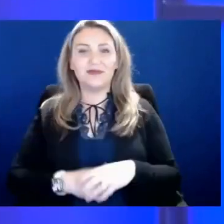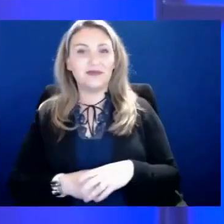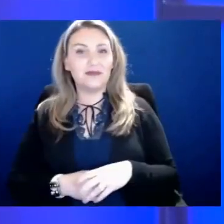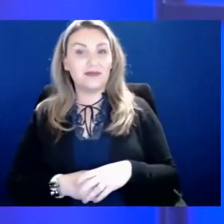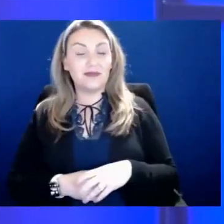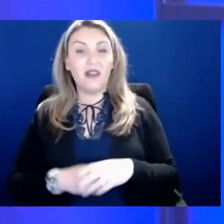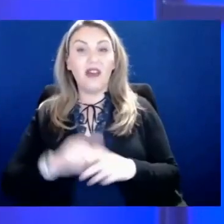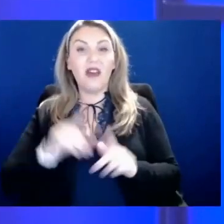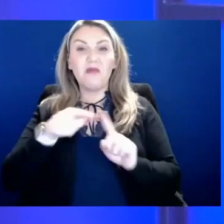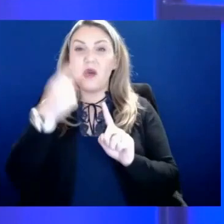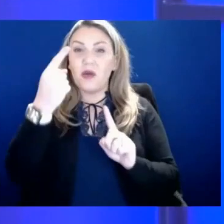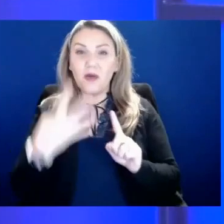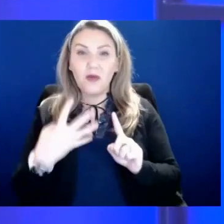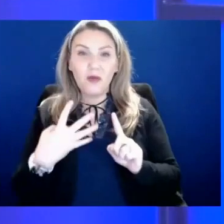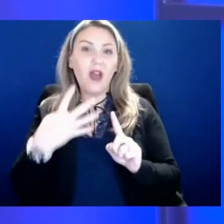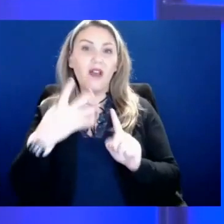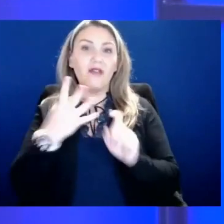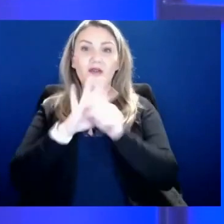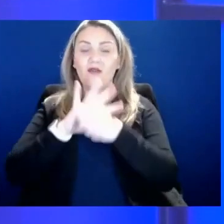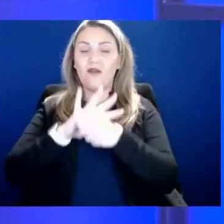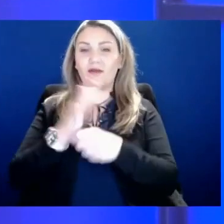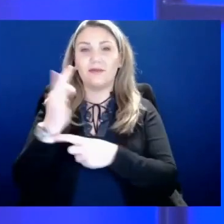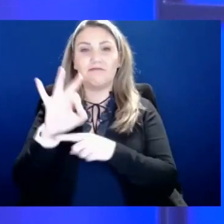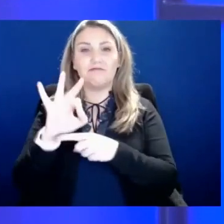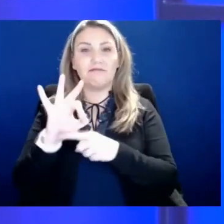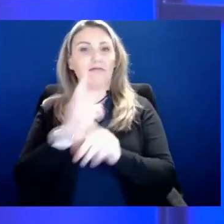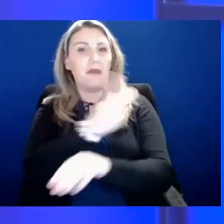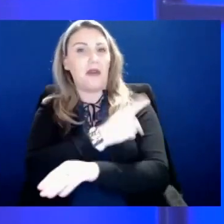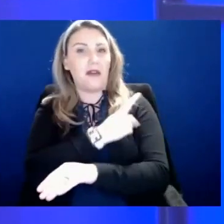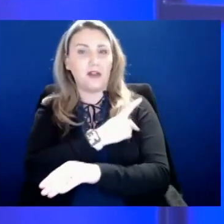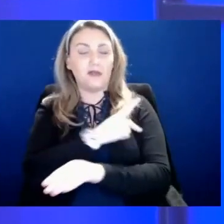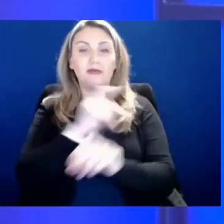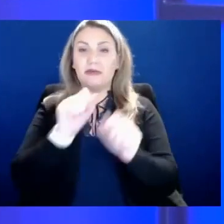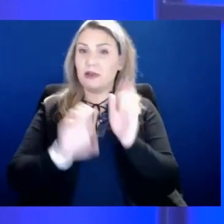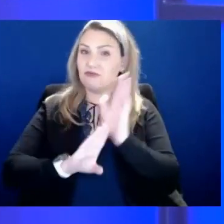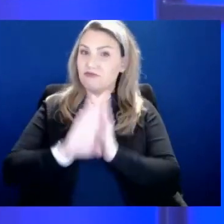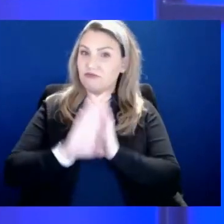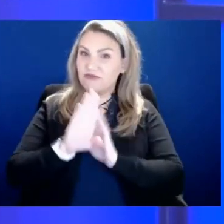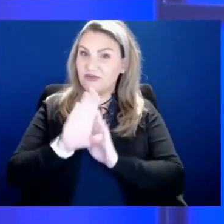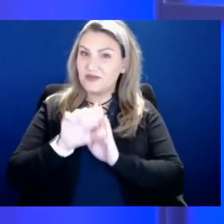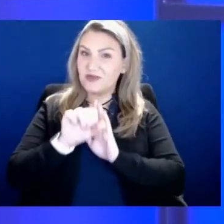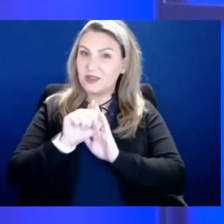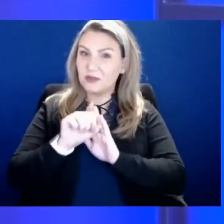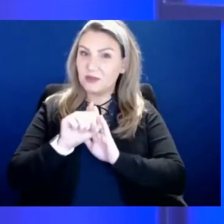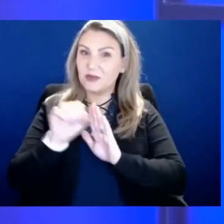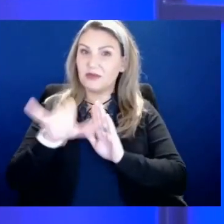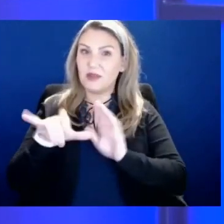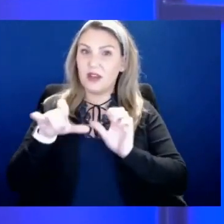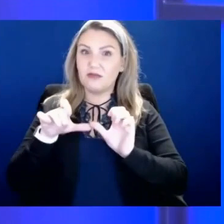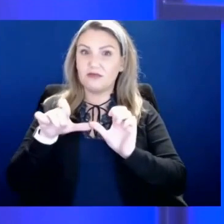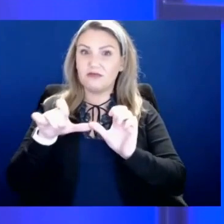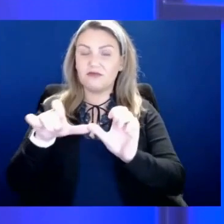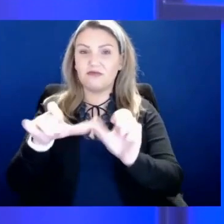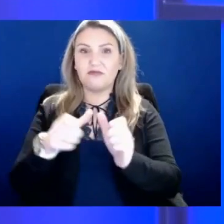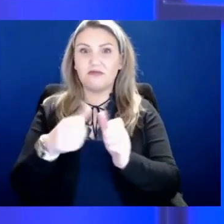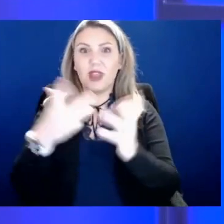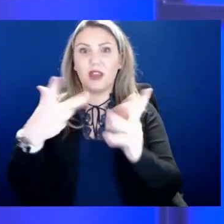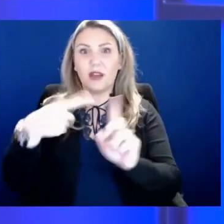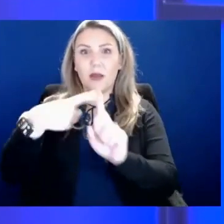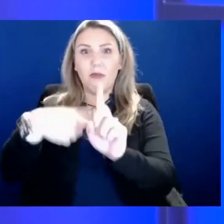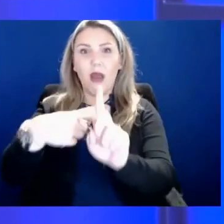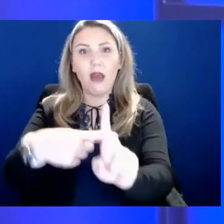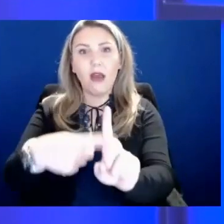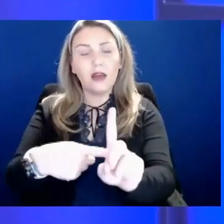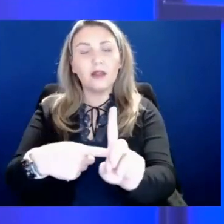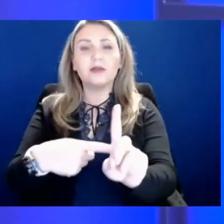of COVID-19 patients develop long-haul symptoms, and in many cases, they last for months. The condition can affect